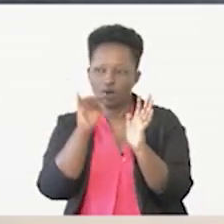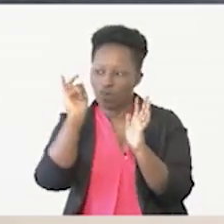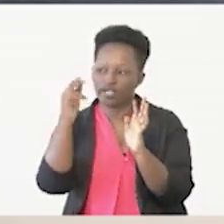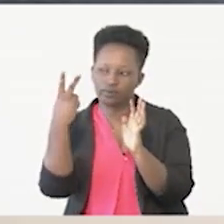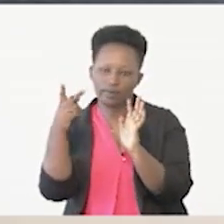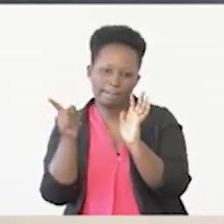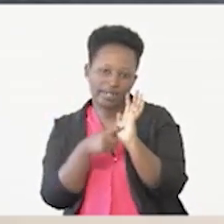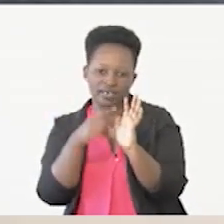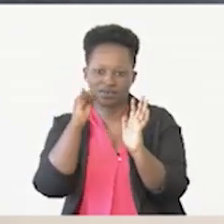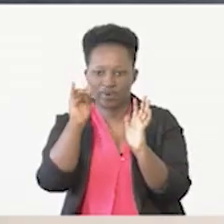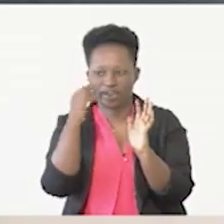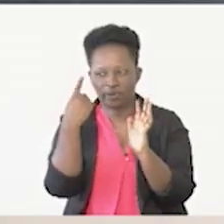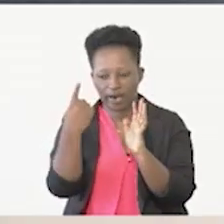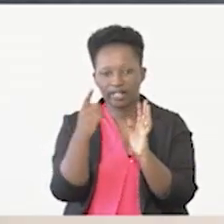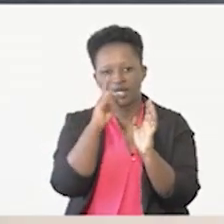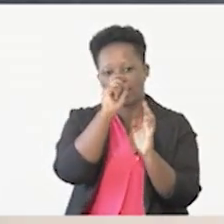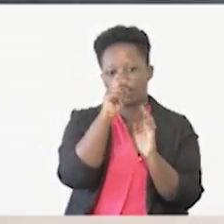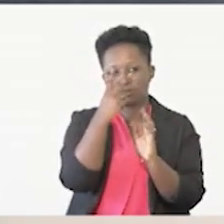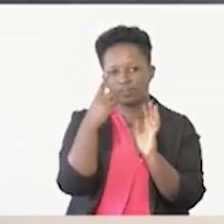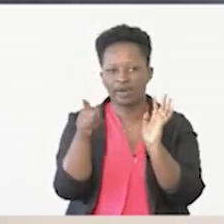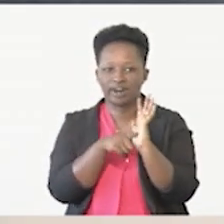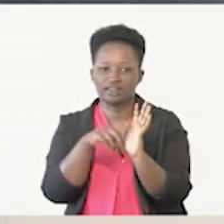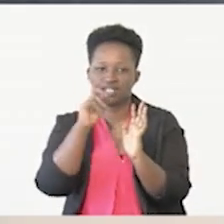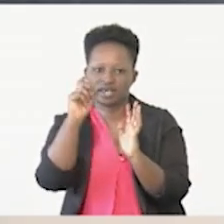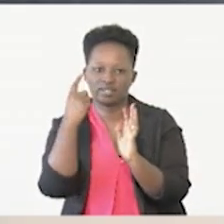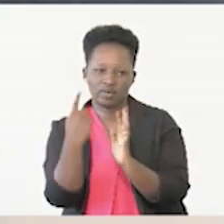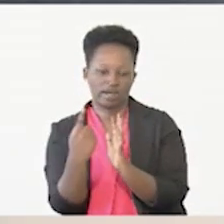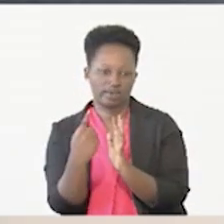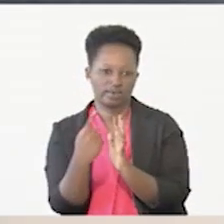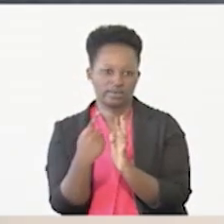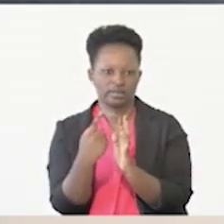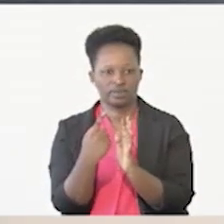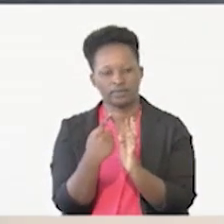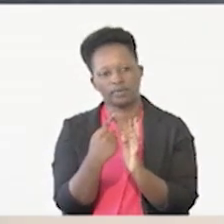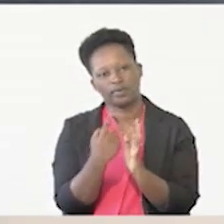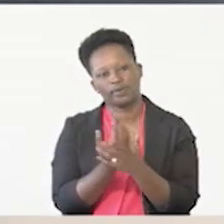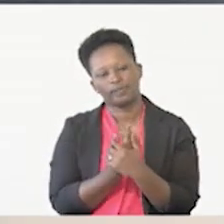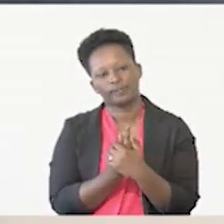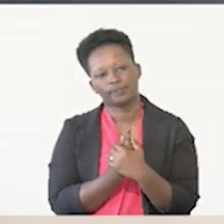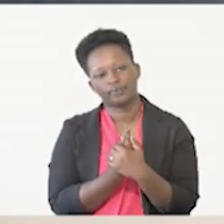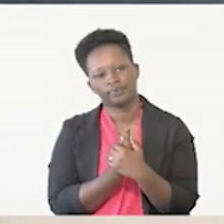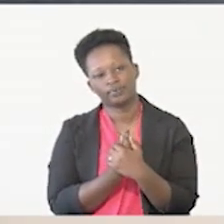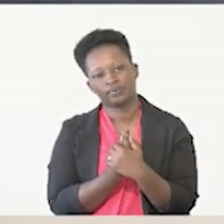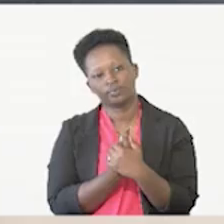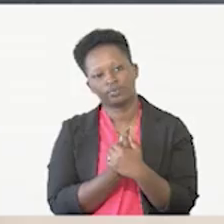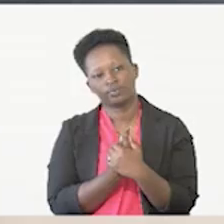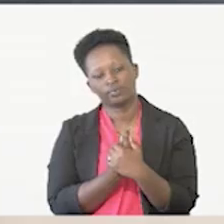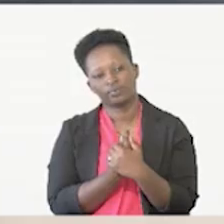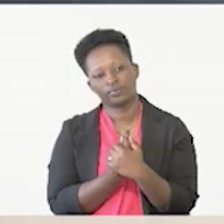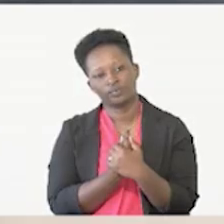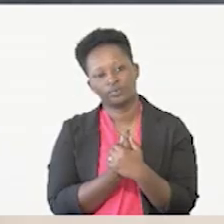minus x1. So, and this is our x, y, x, y. So this x1,